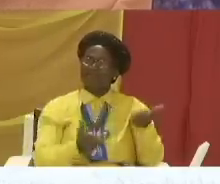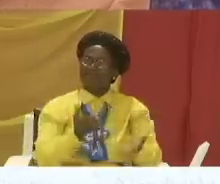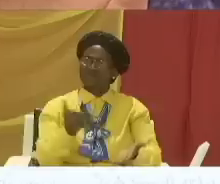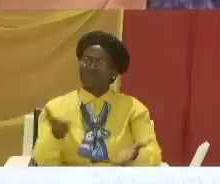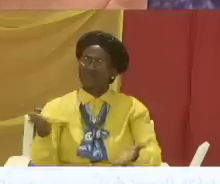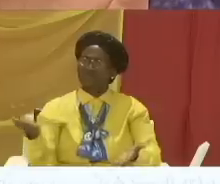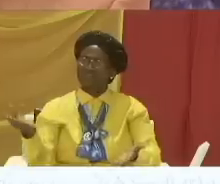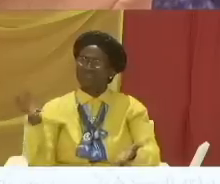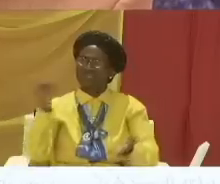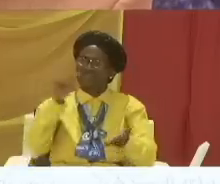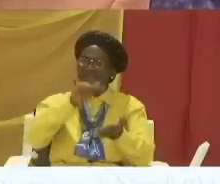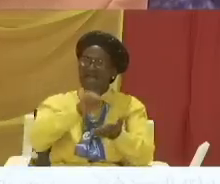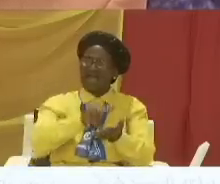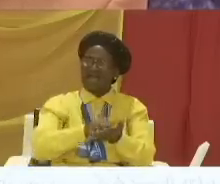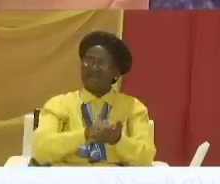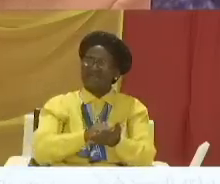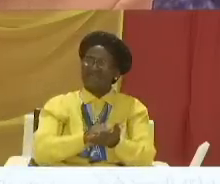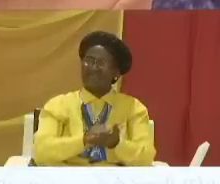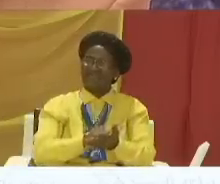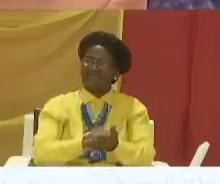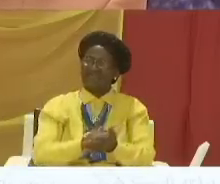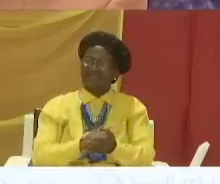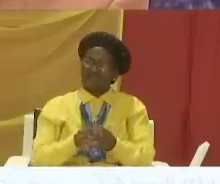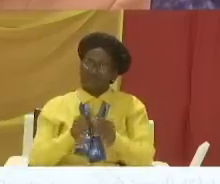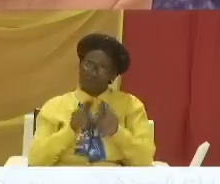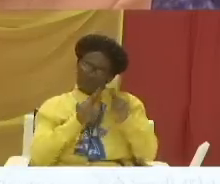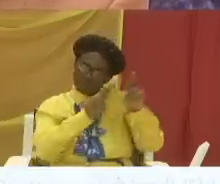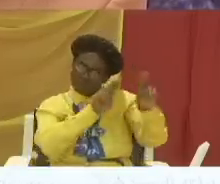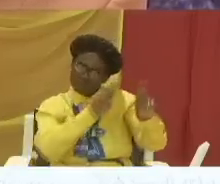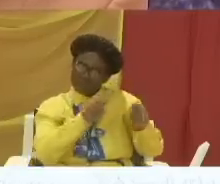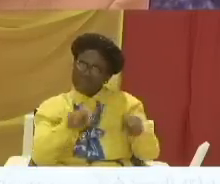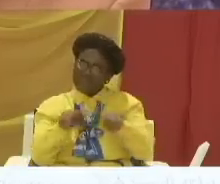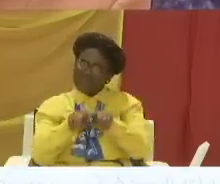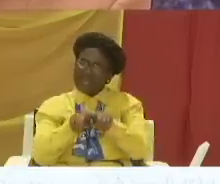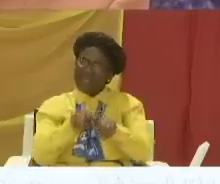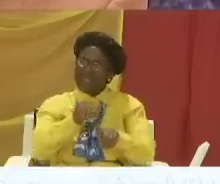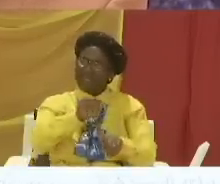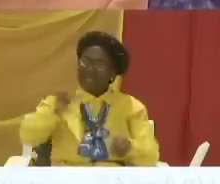that looks like a baby but is not.